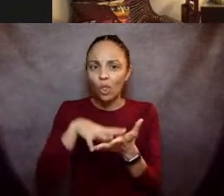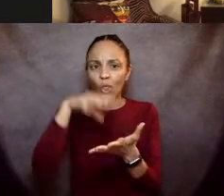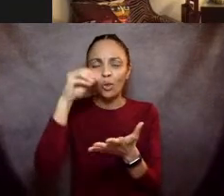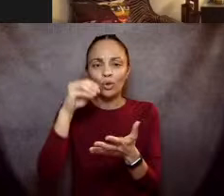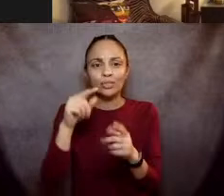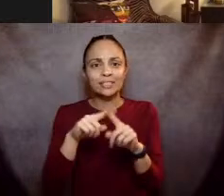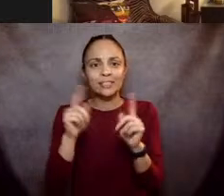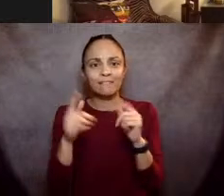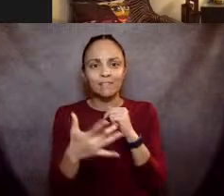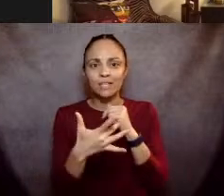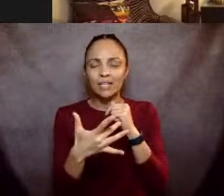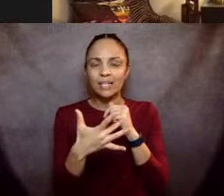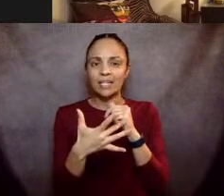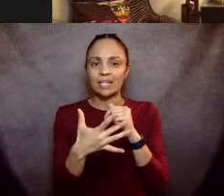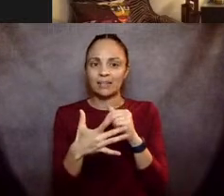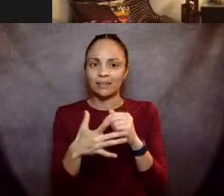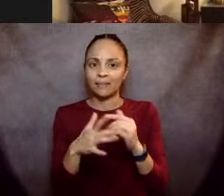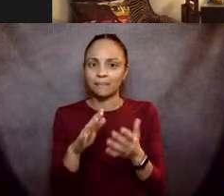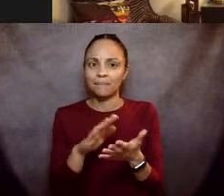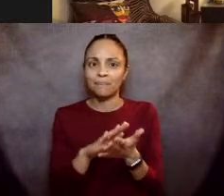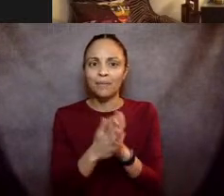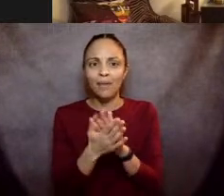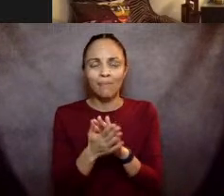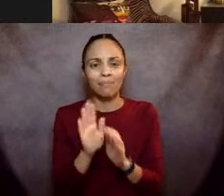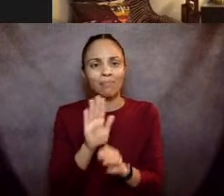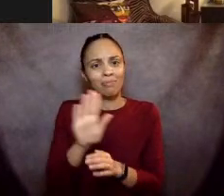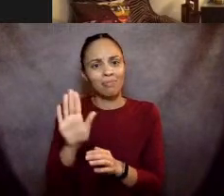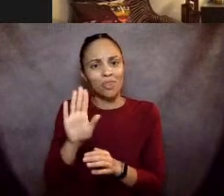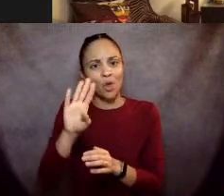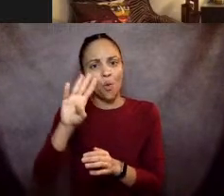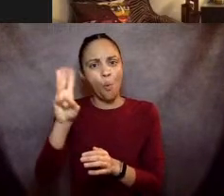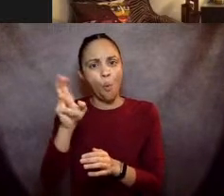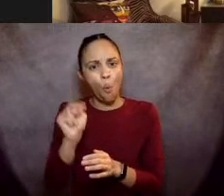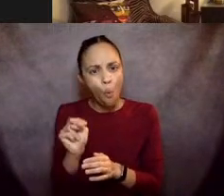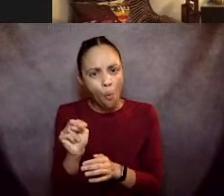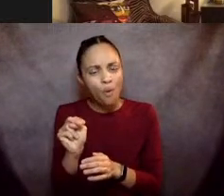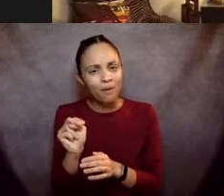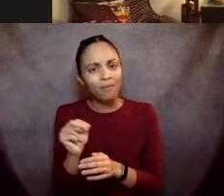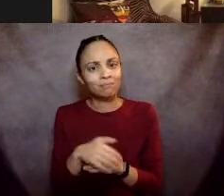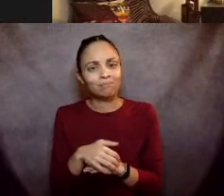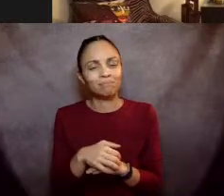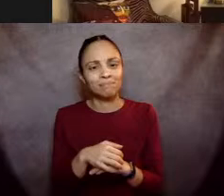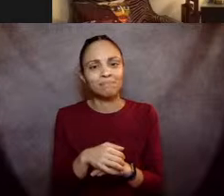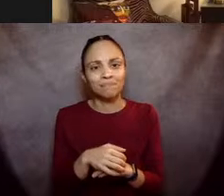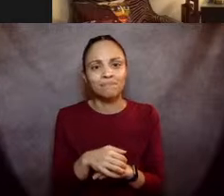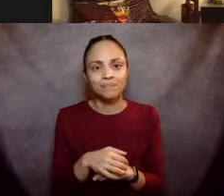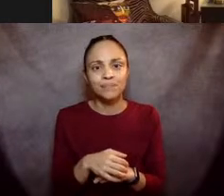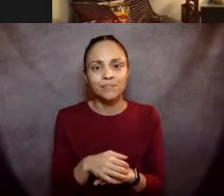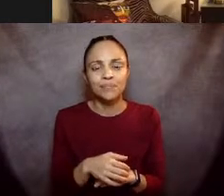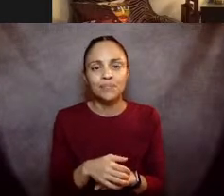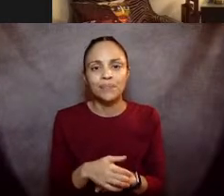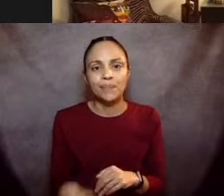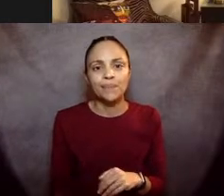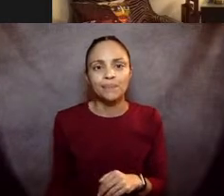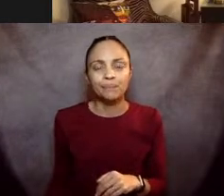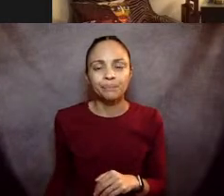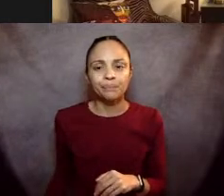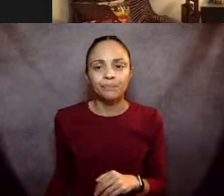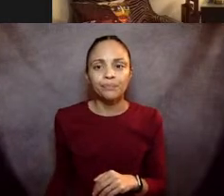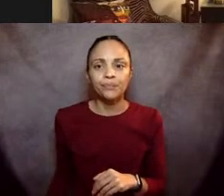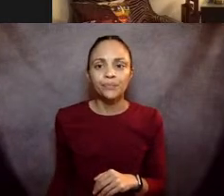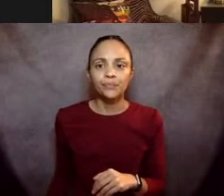technological, whatever this is, time, onto the techniques that the